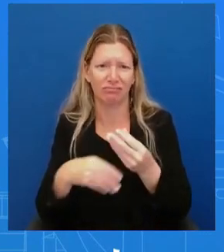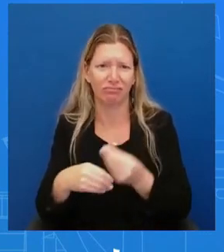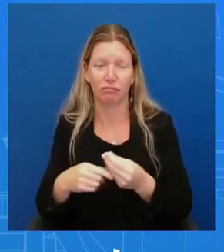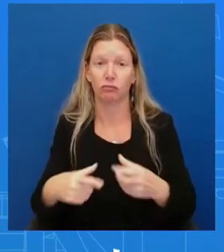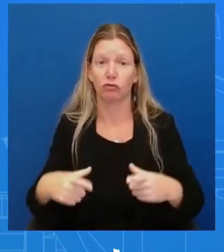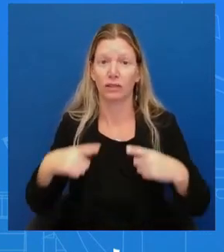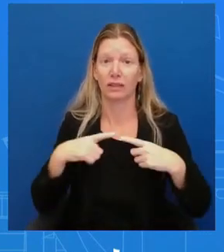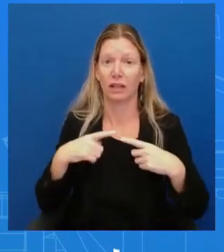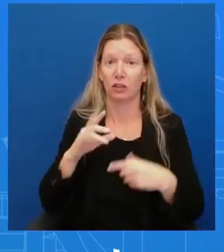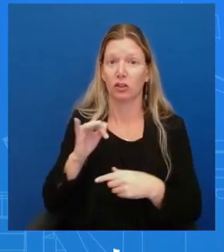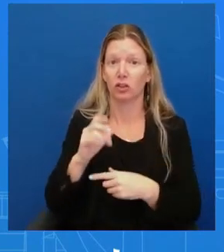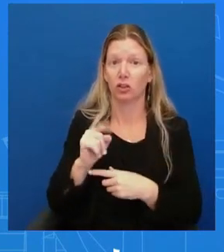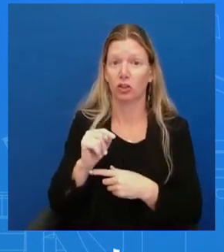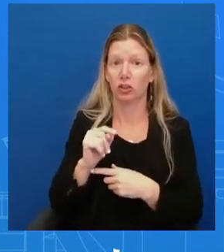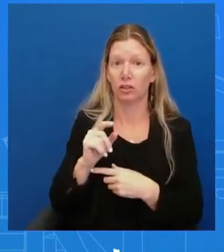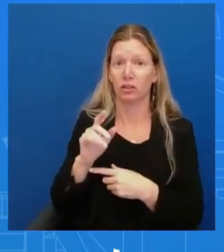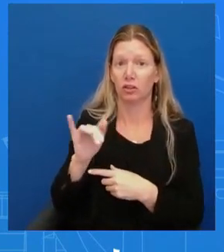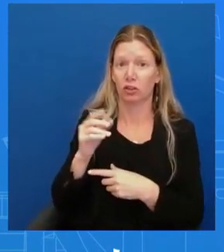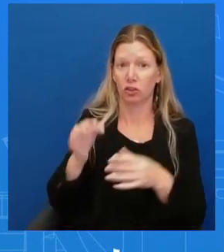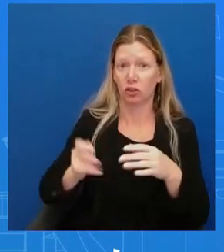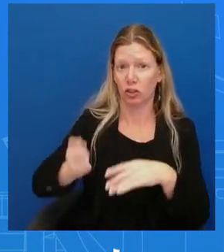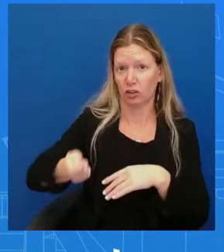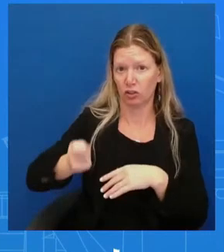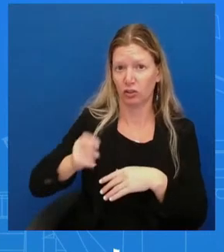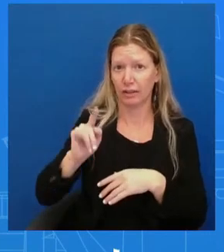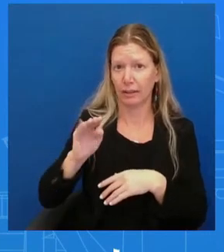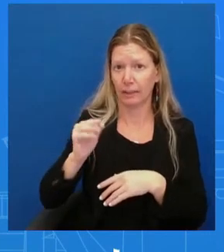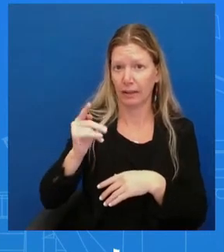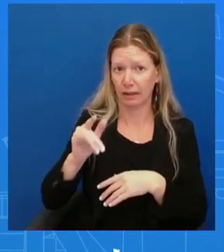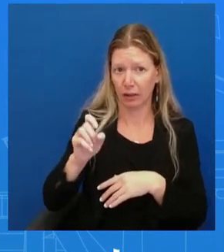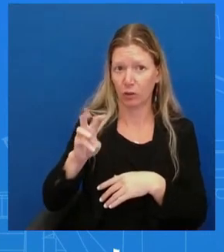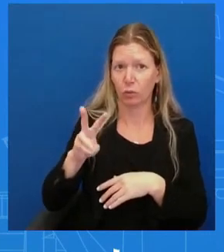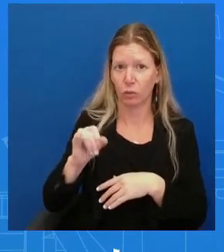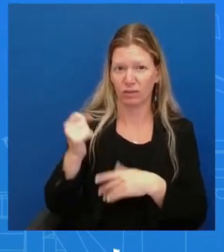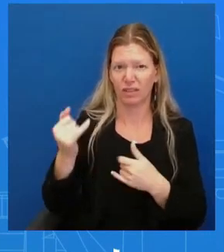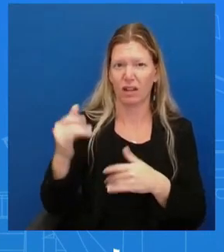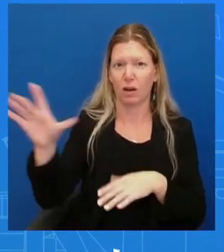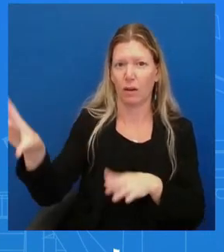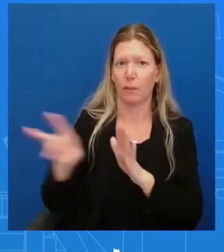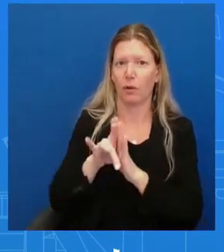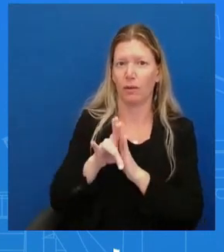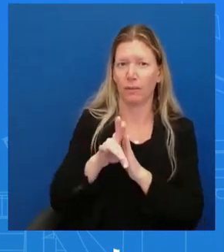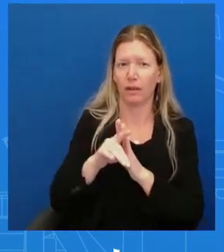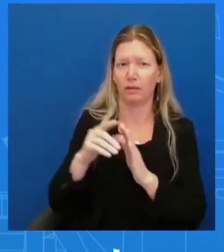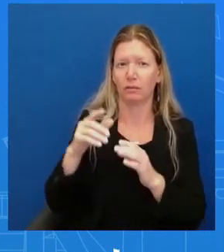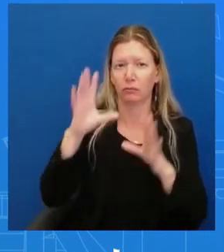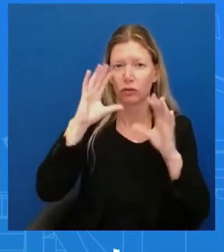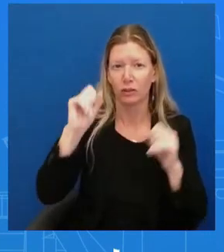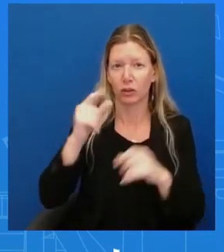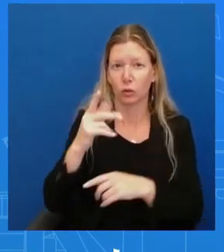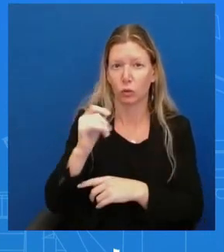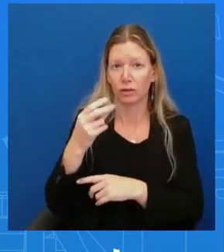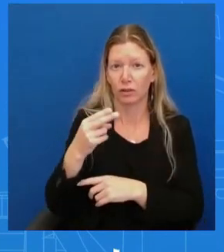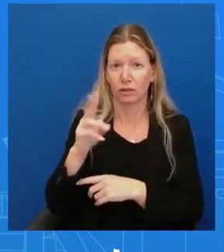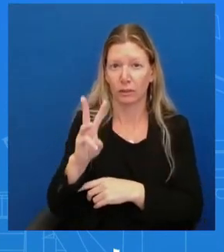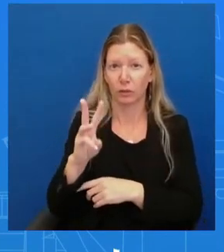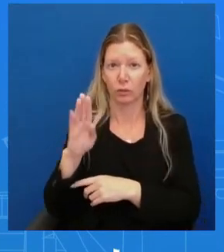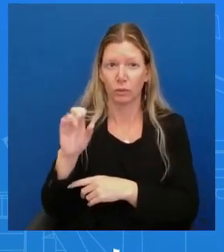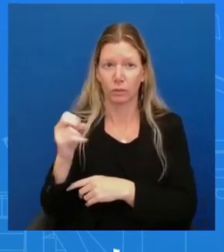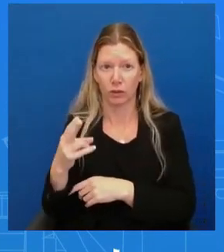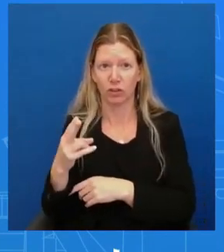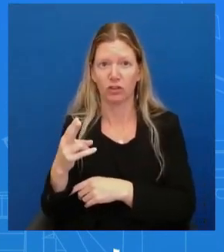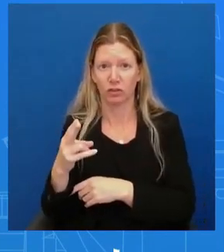it. He is now being backed by nearly a dozen law enforcement organizers, as well as former New Jersey attorney